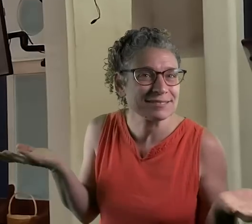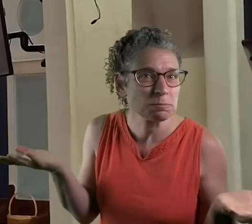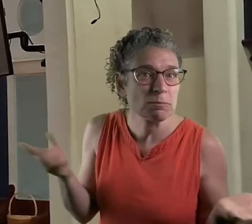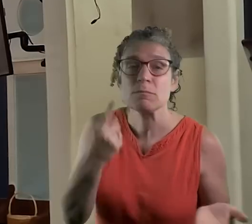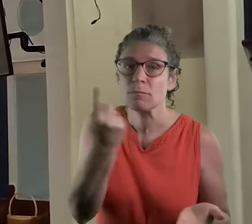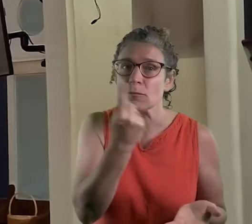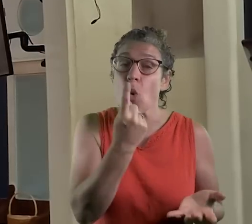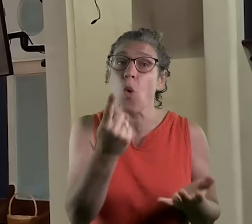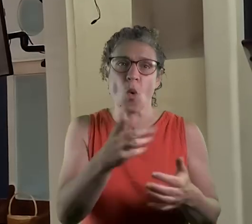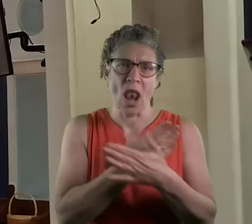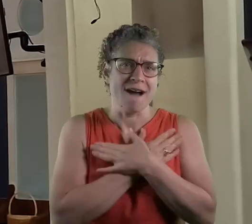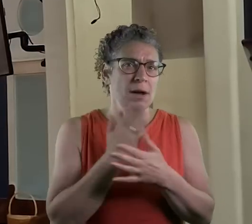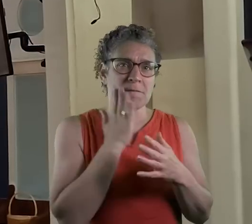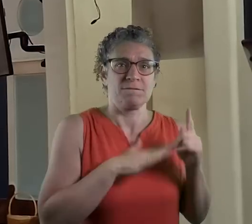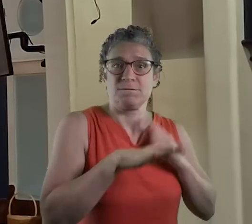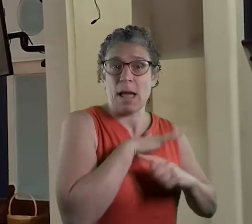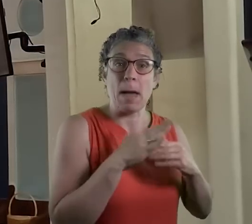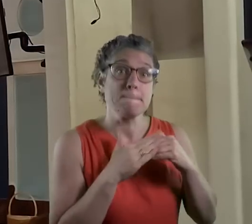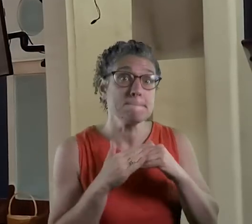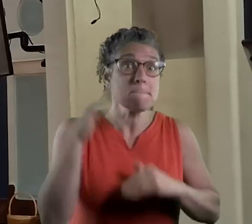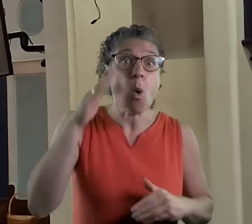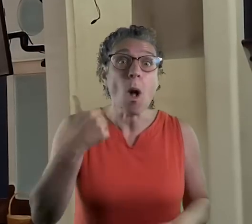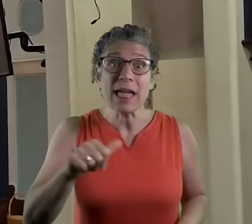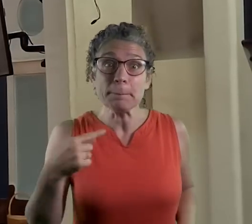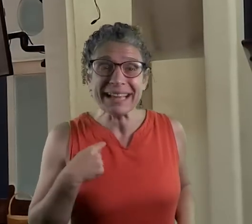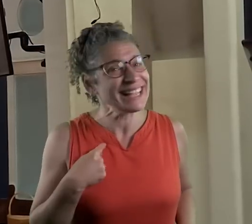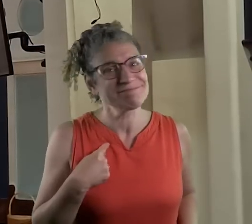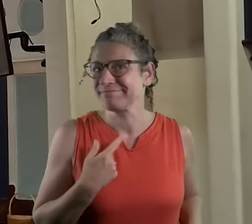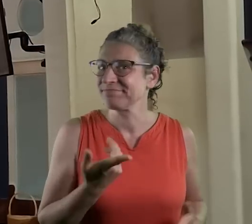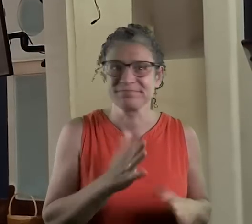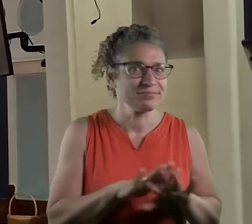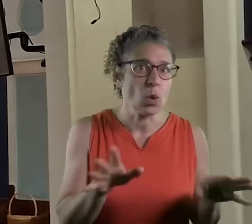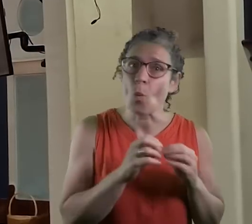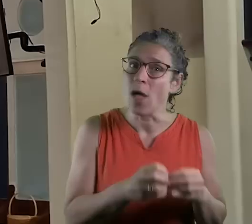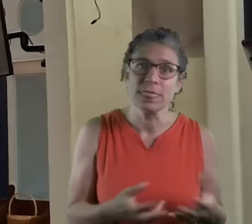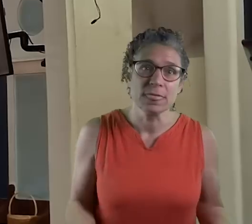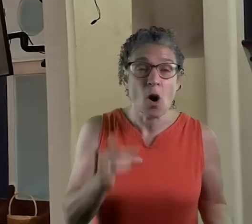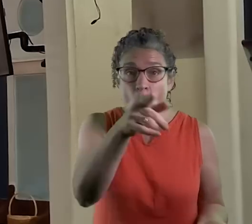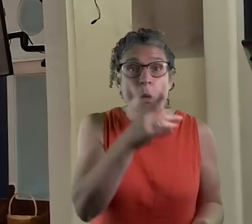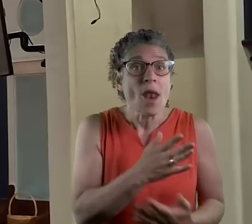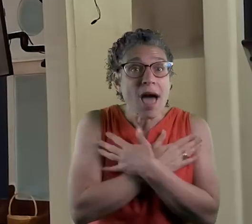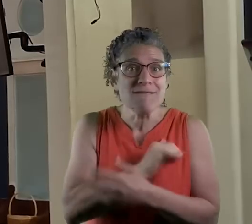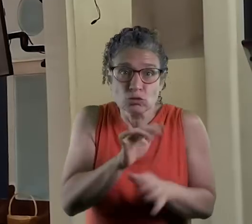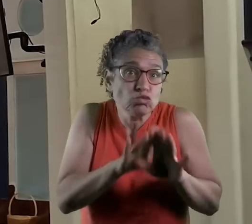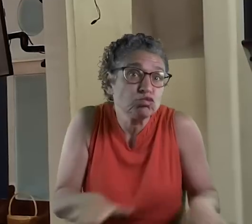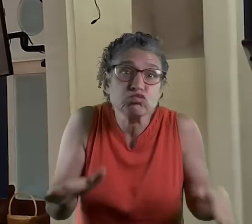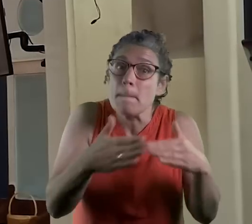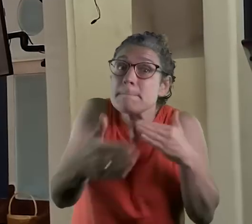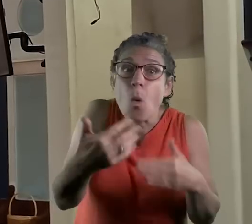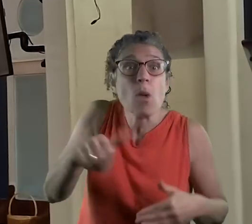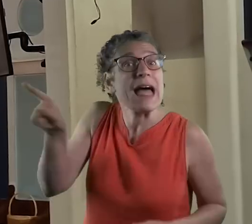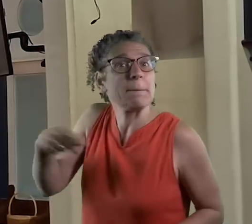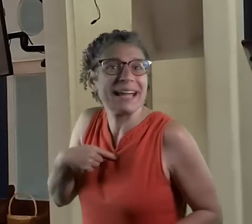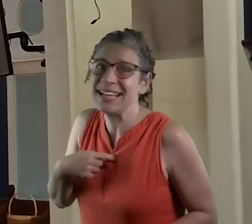loves father or mother more than me is not worthy of me, and whoever loves son or daughter more than